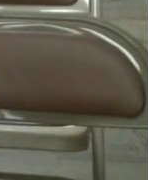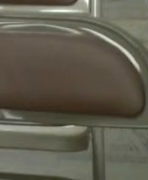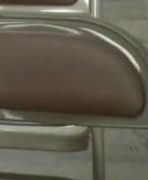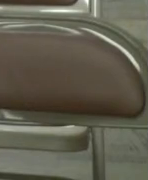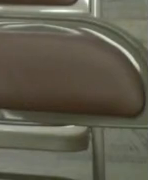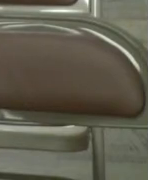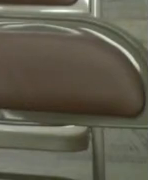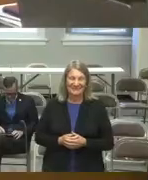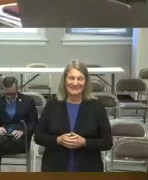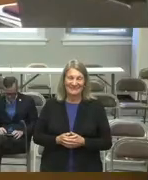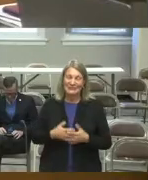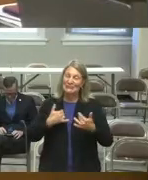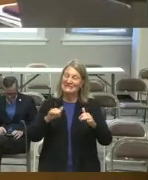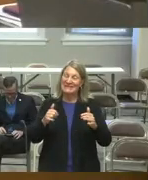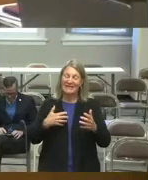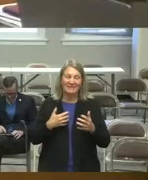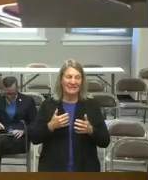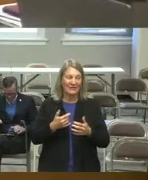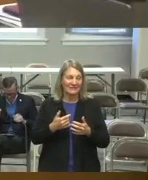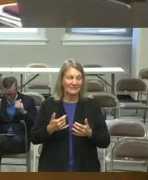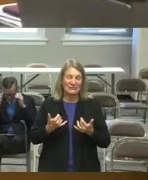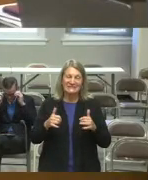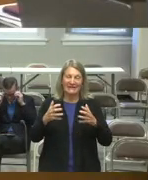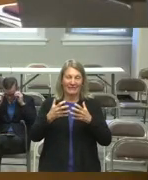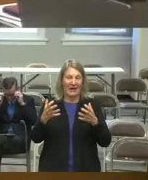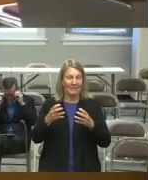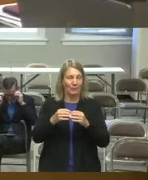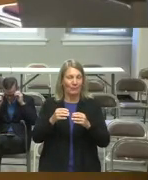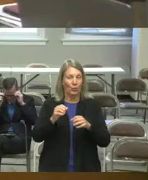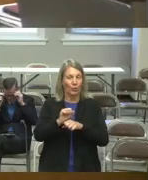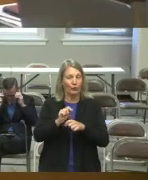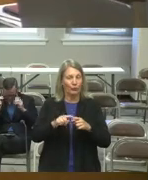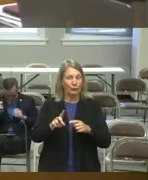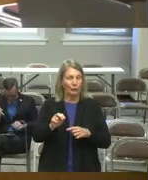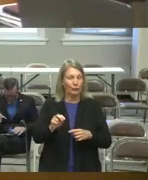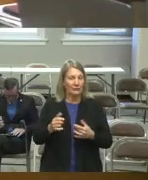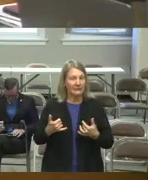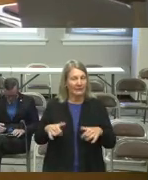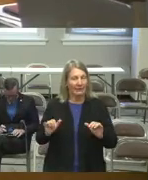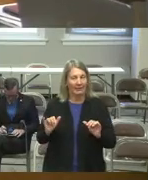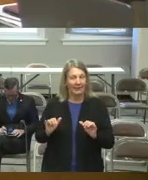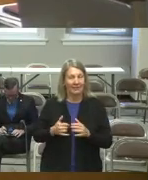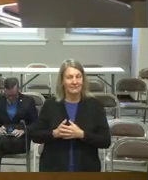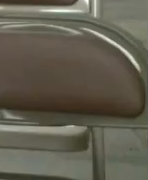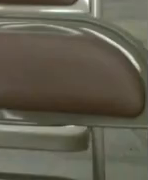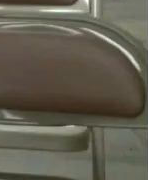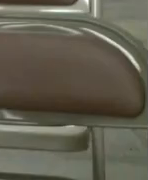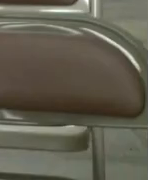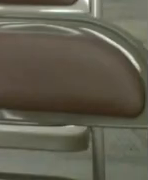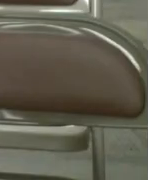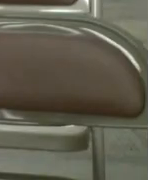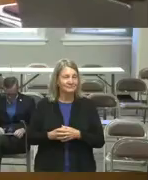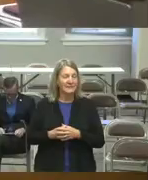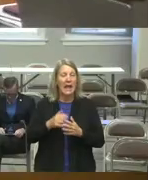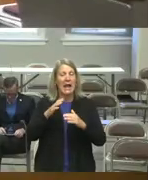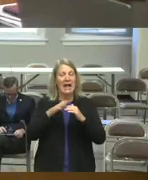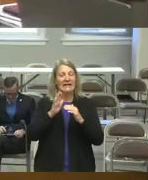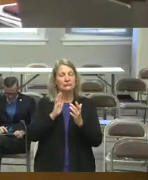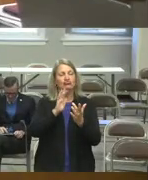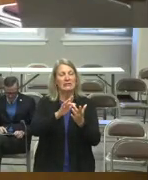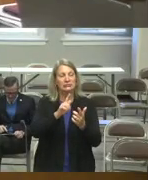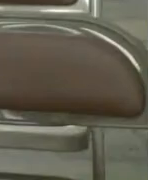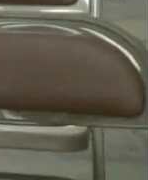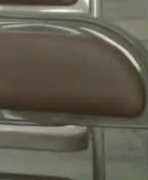thank you anybody else you know we still have a lot more work to do through Outreach so